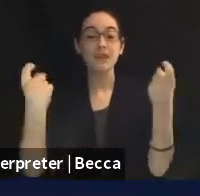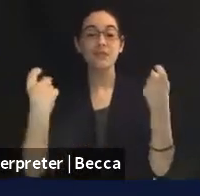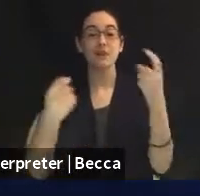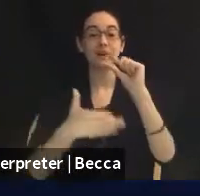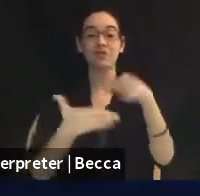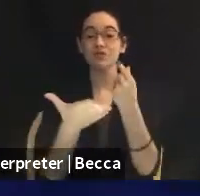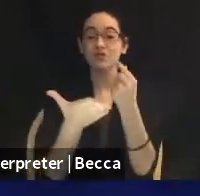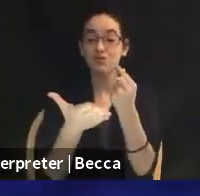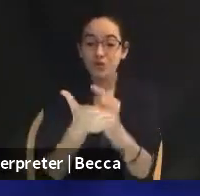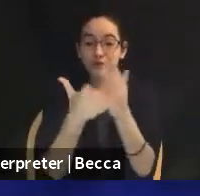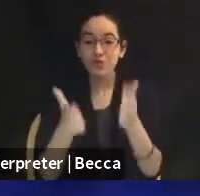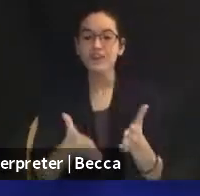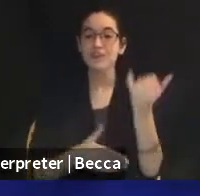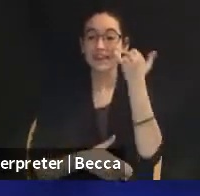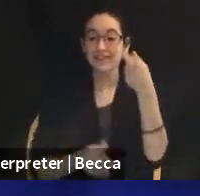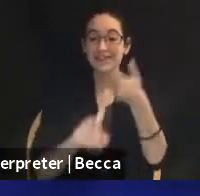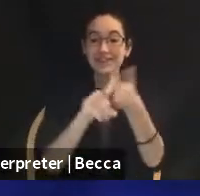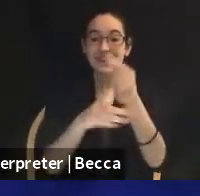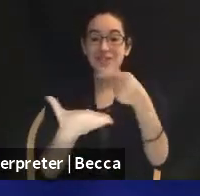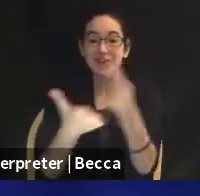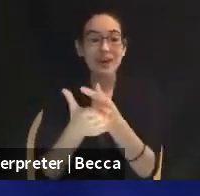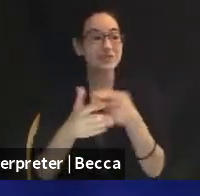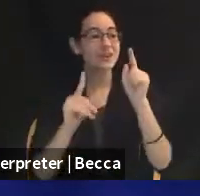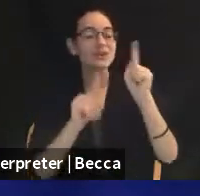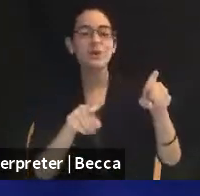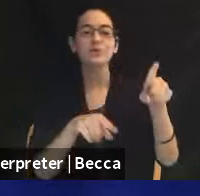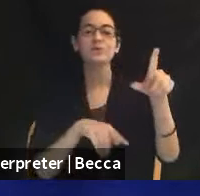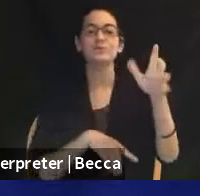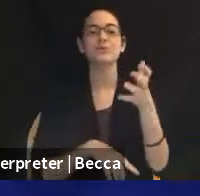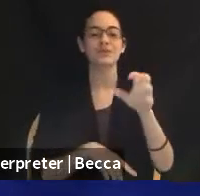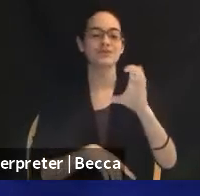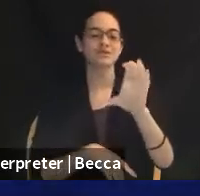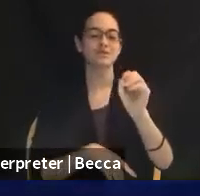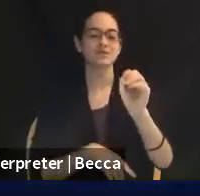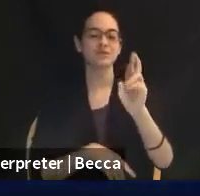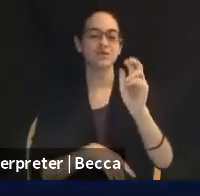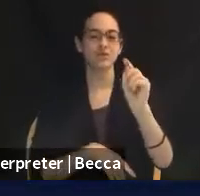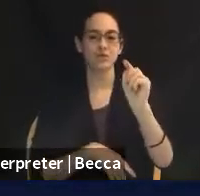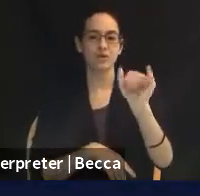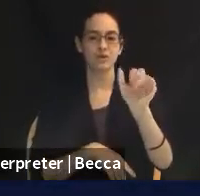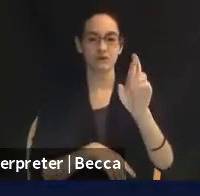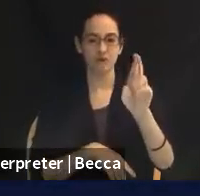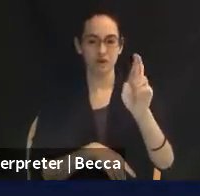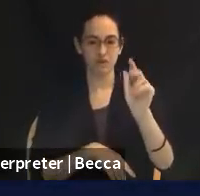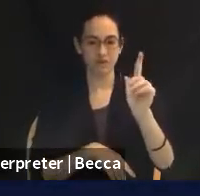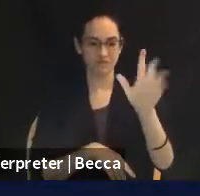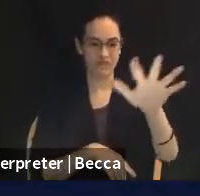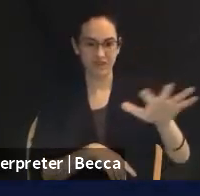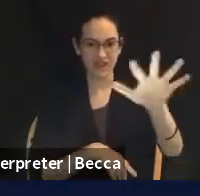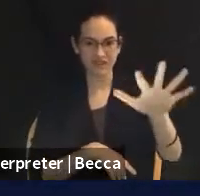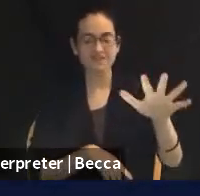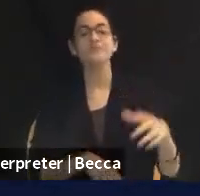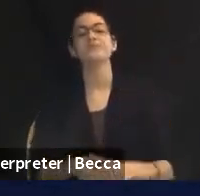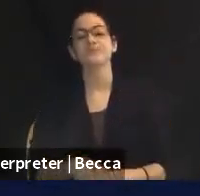North Campus. So if you're a graduate, go out in the courtyard. Our student pastor is there to meet you. He's got a gift for you. We're continuing in our